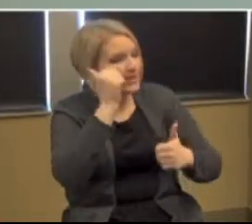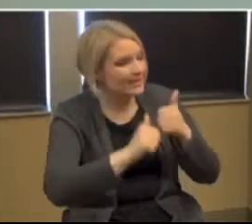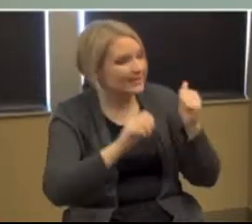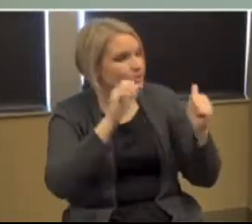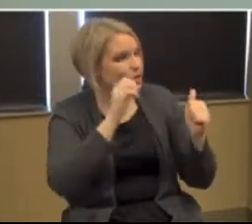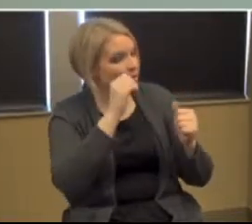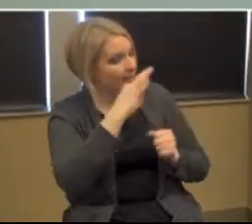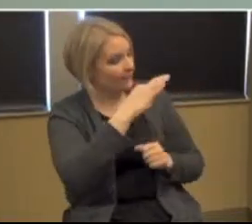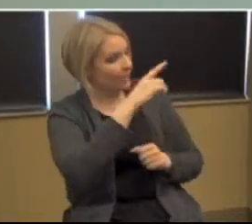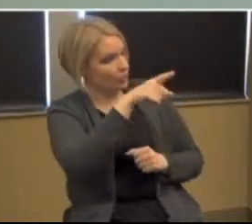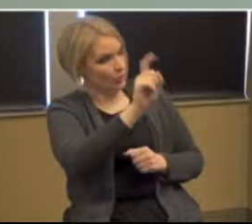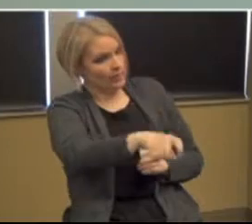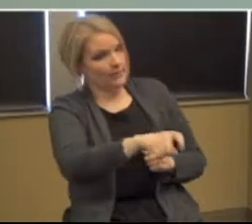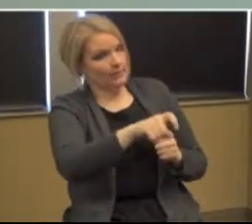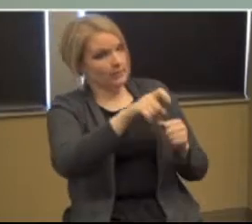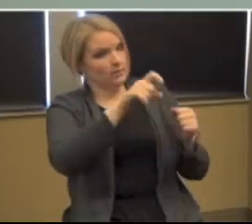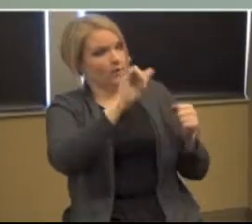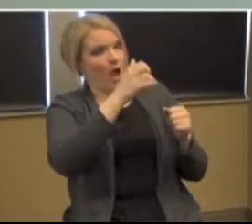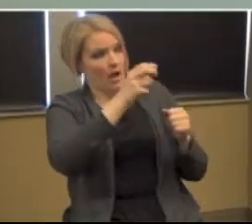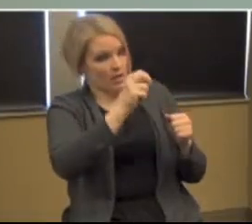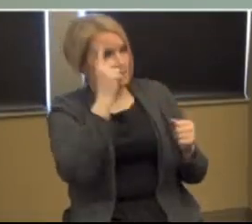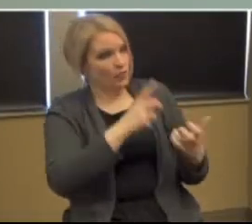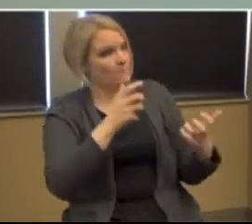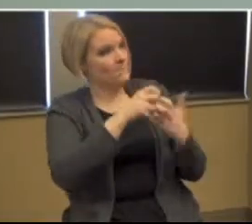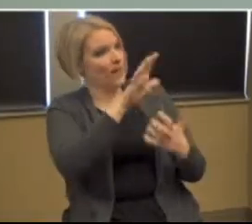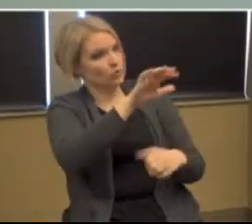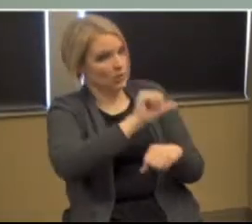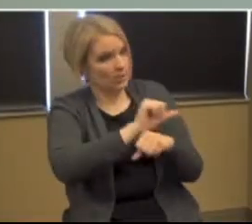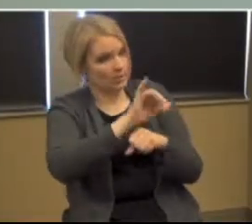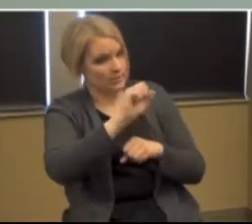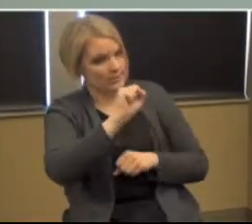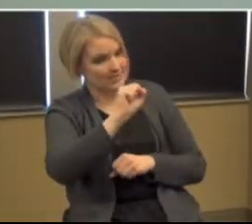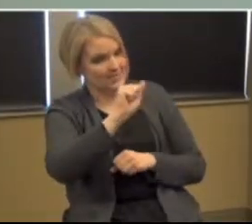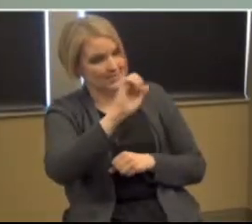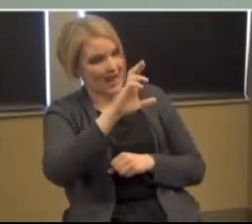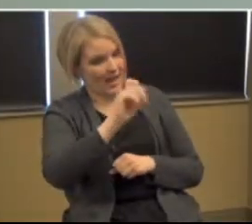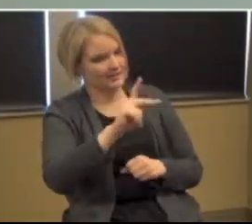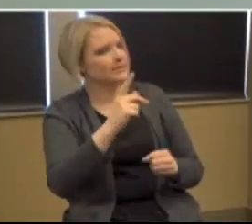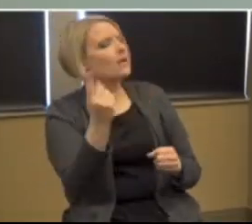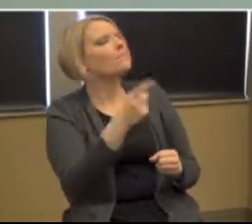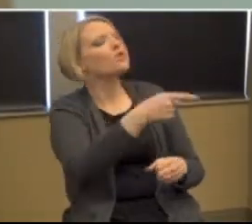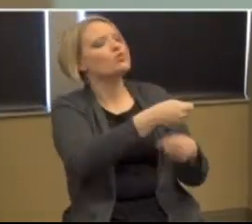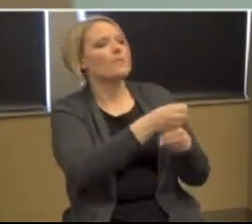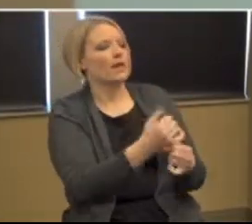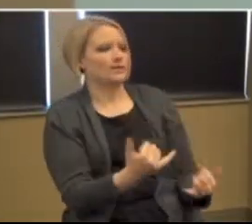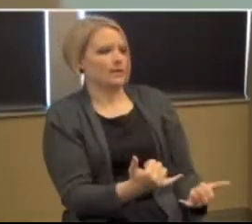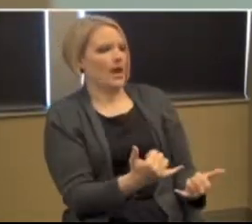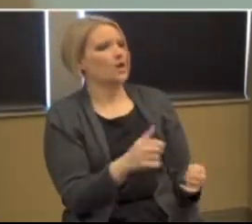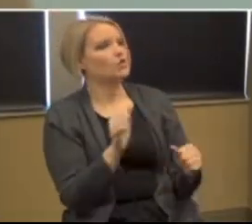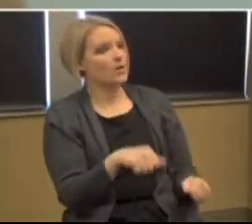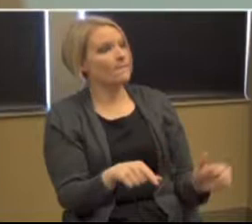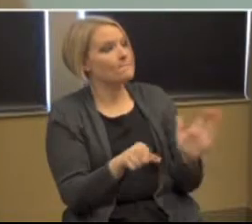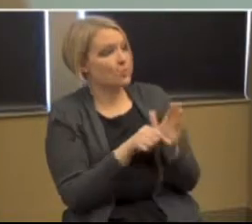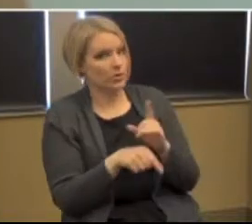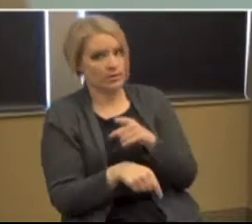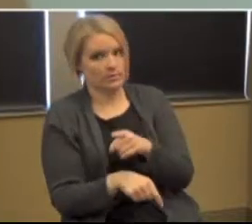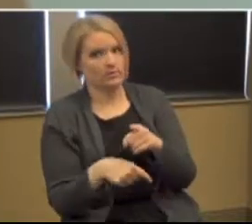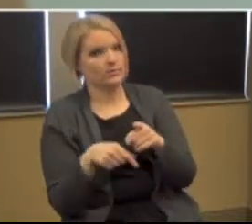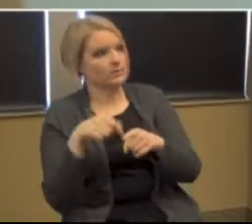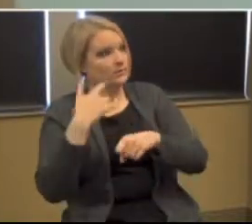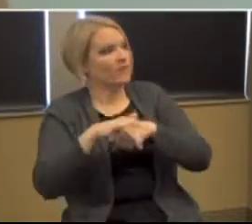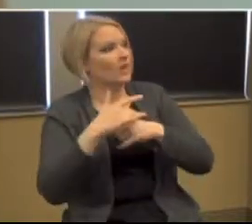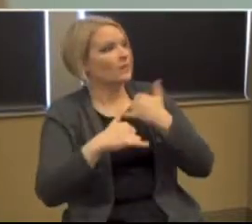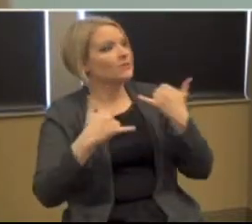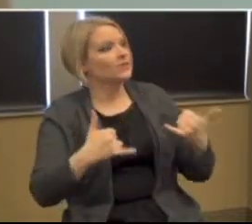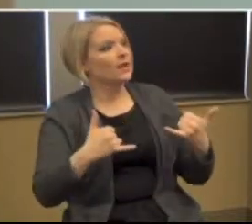icons that you need to go with the tasks that you make today. And so we have this available for you